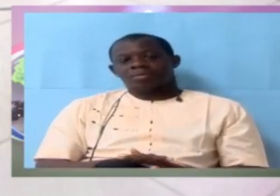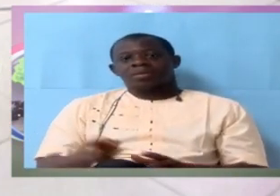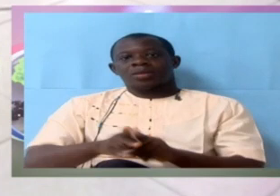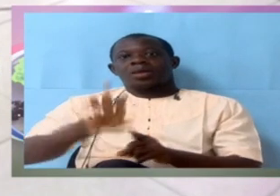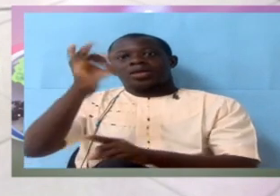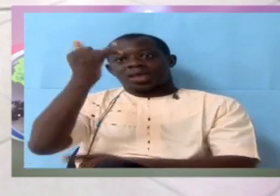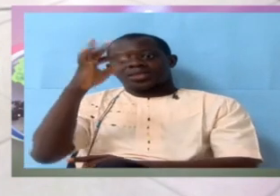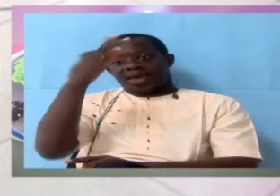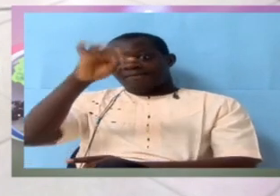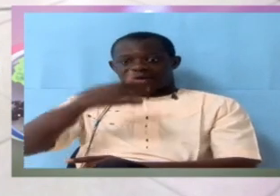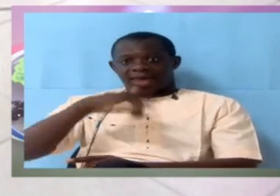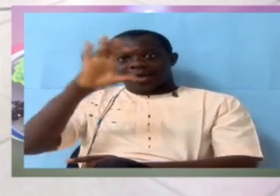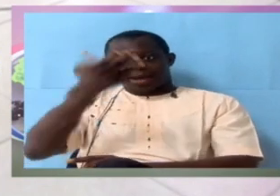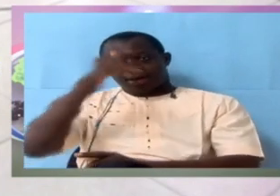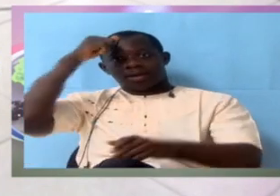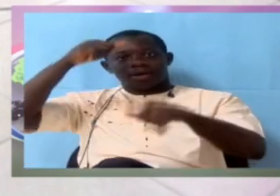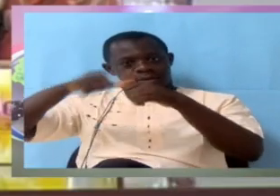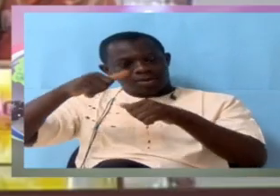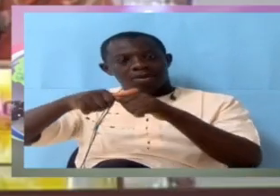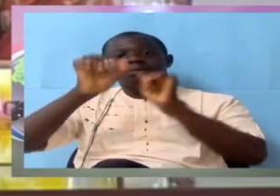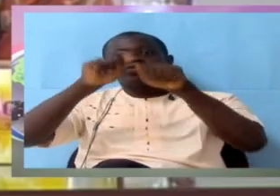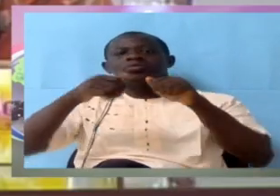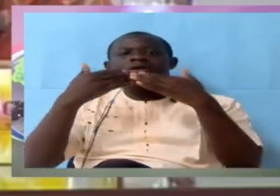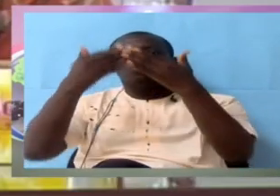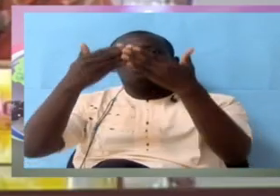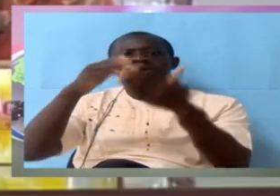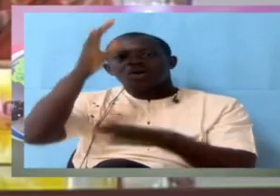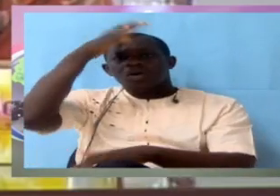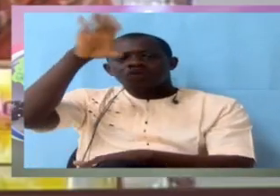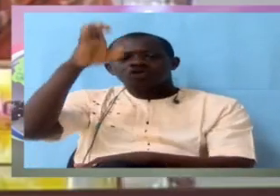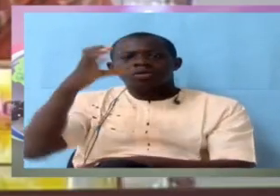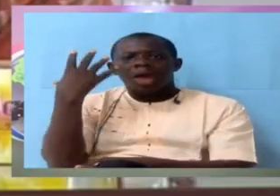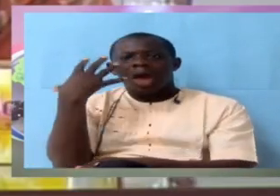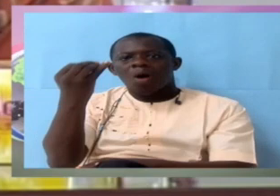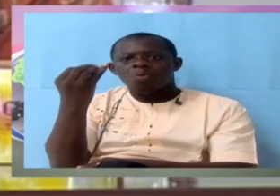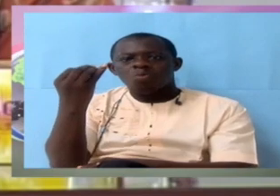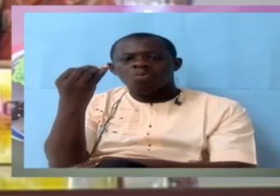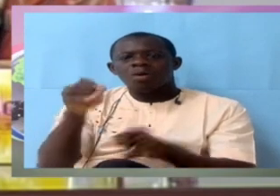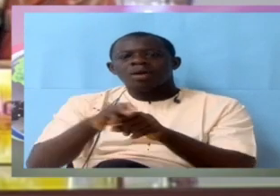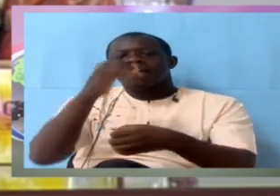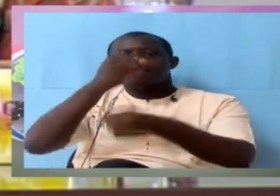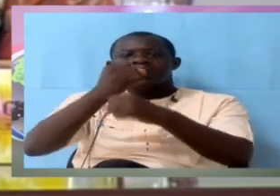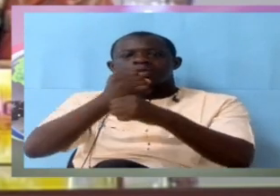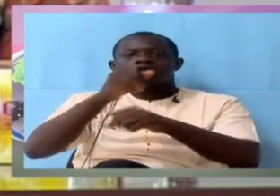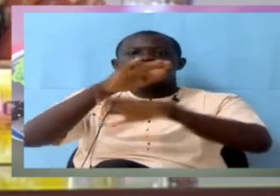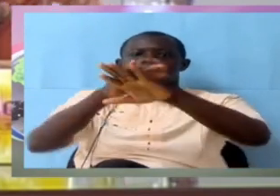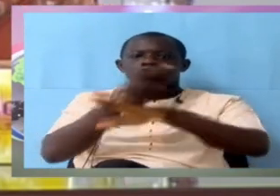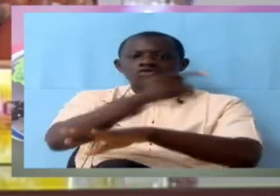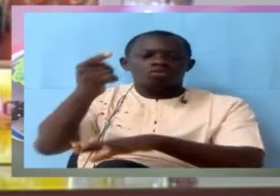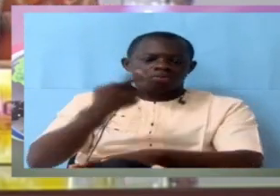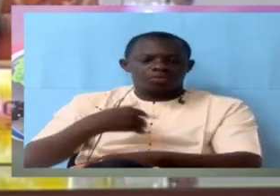Yes, as far as I can remember. Can you tell the commission how it was administered for you to drink them?